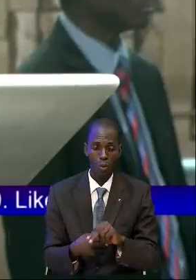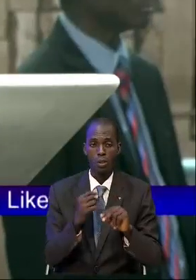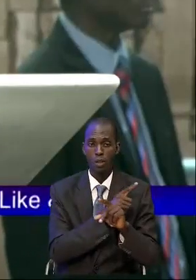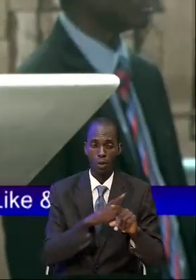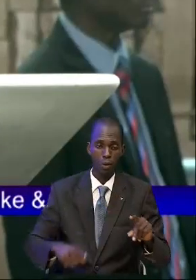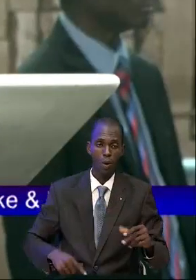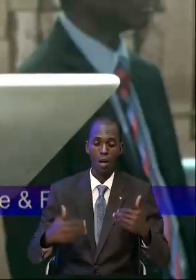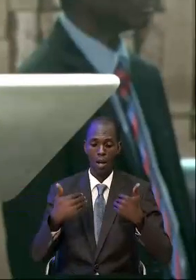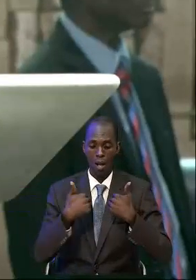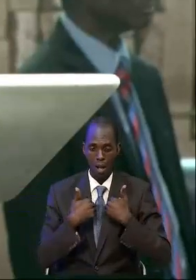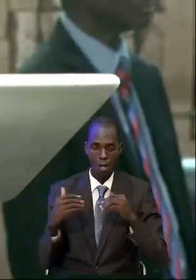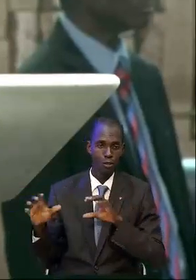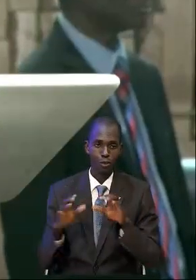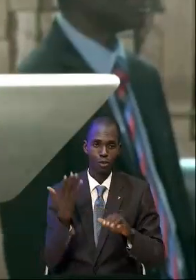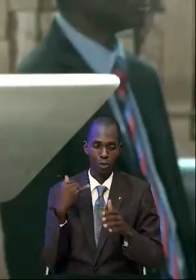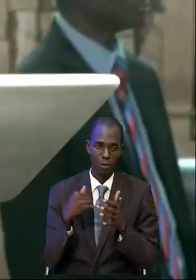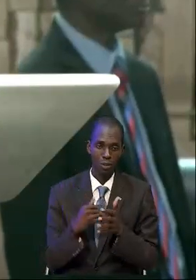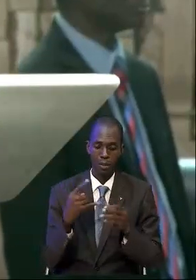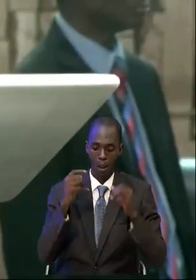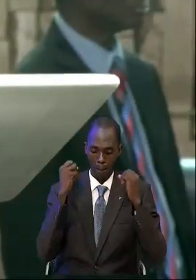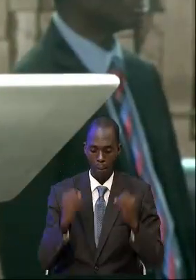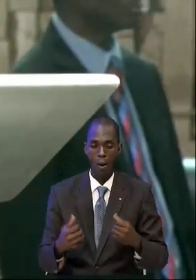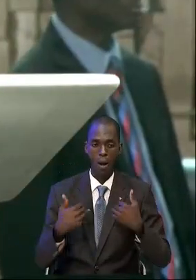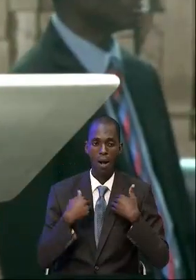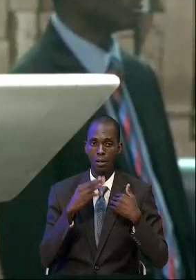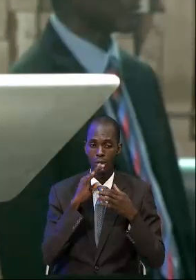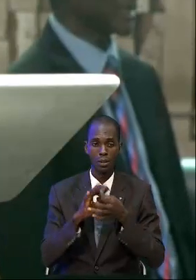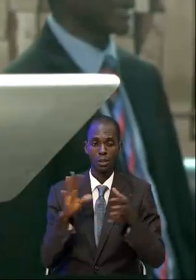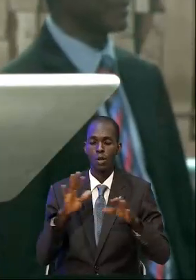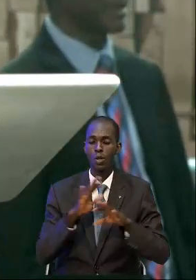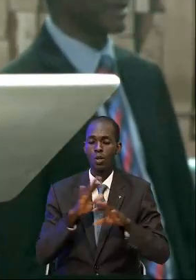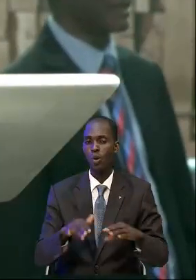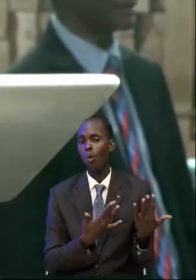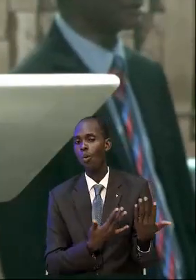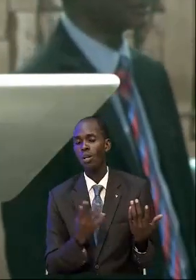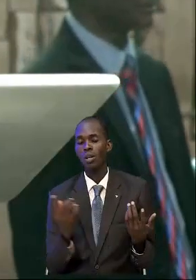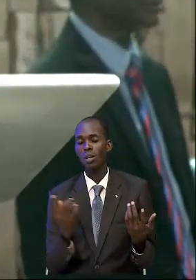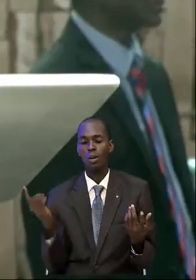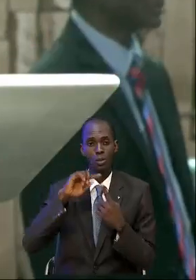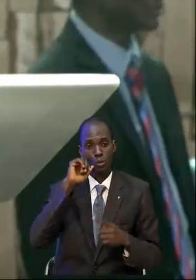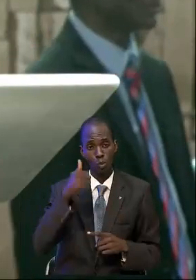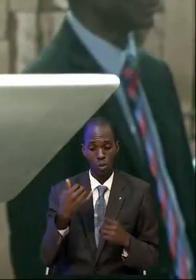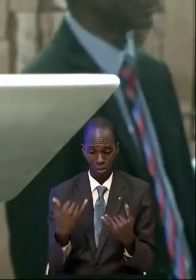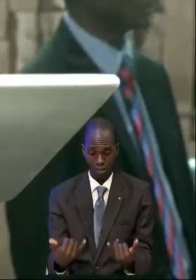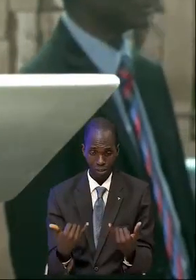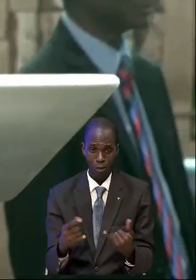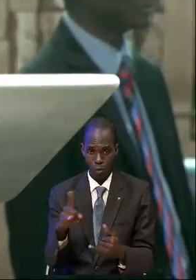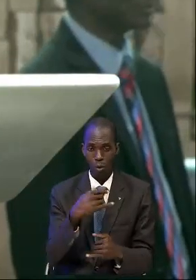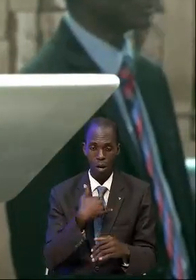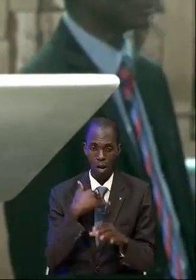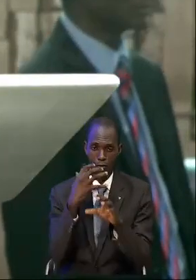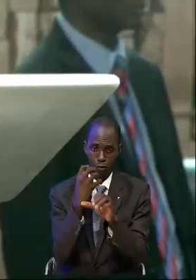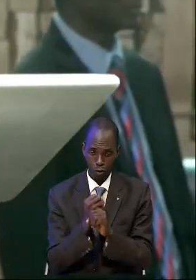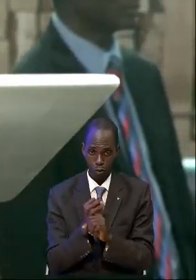with your problem. The Lord have done it. The power has been released. Don't wait till